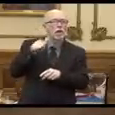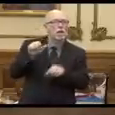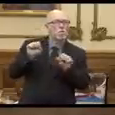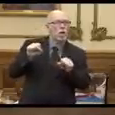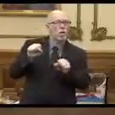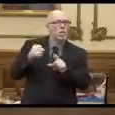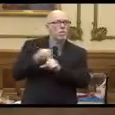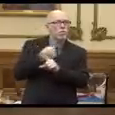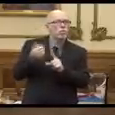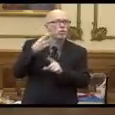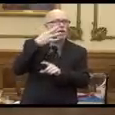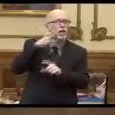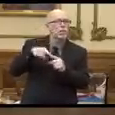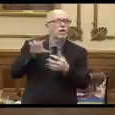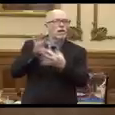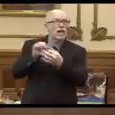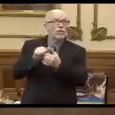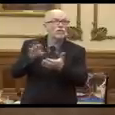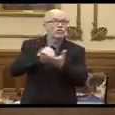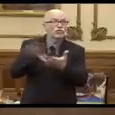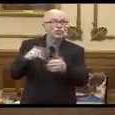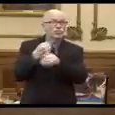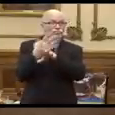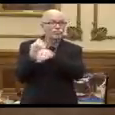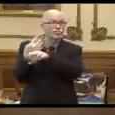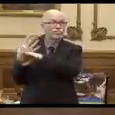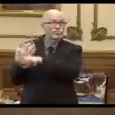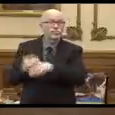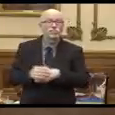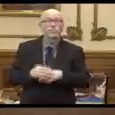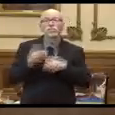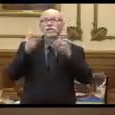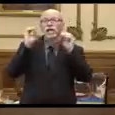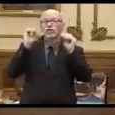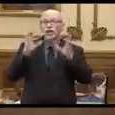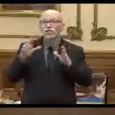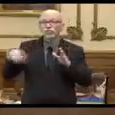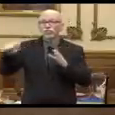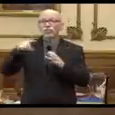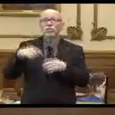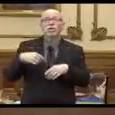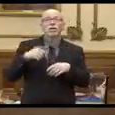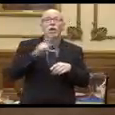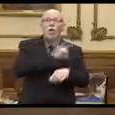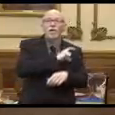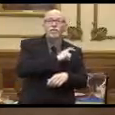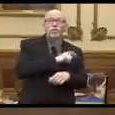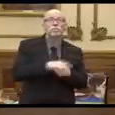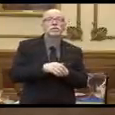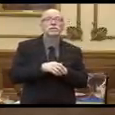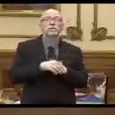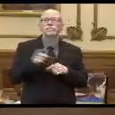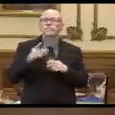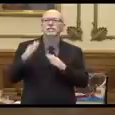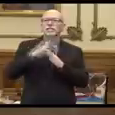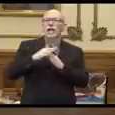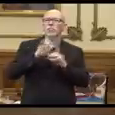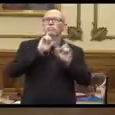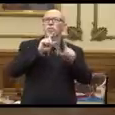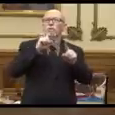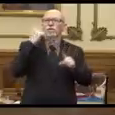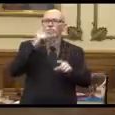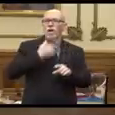when they connect with their students virtually. Educational professionals, along with members of law enforcement, are the top reporters to the